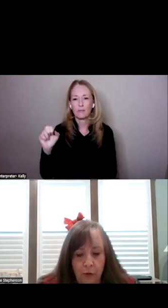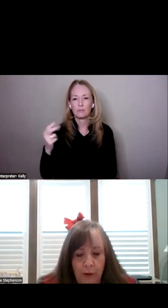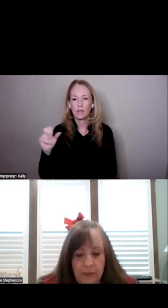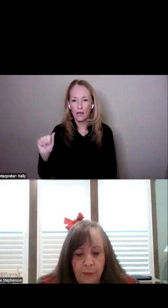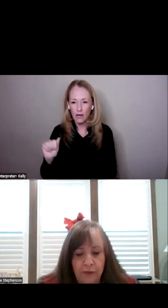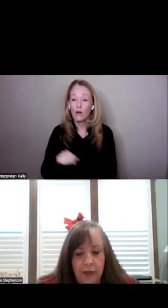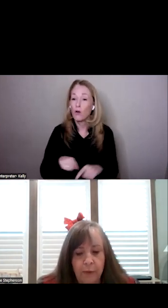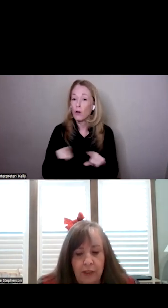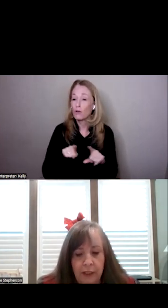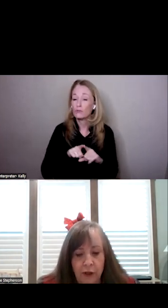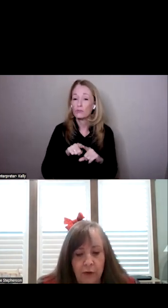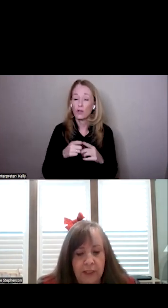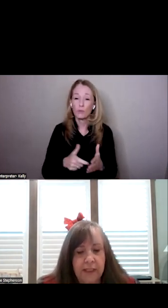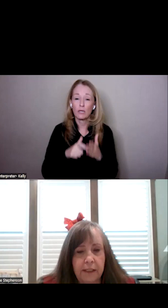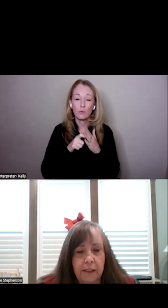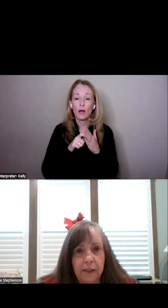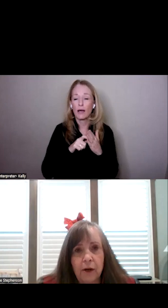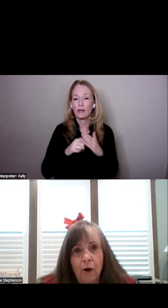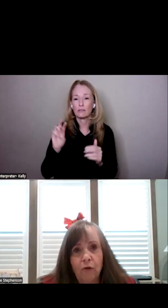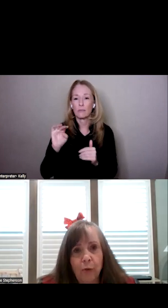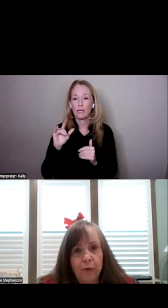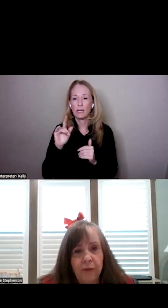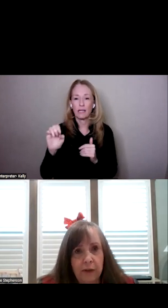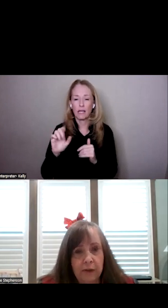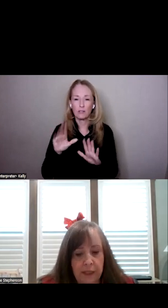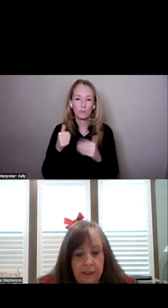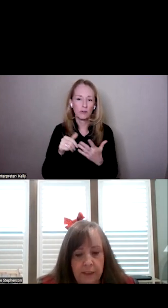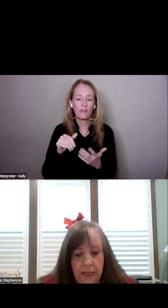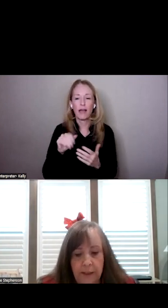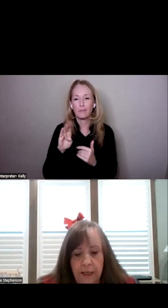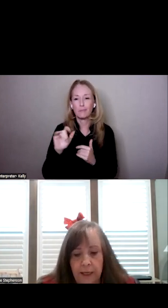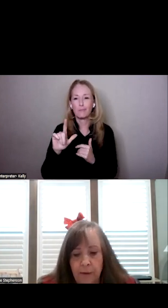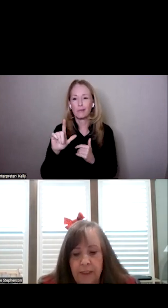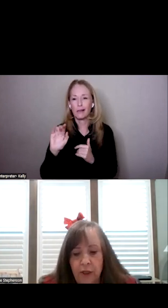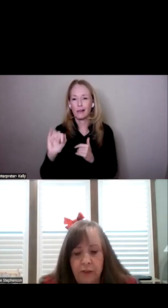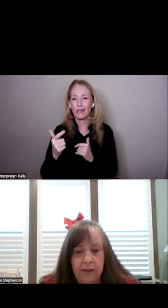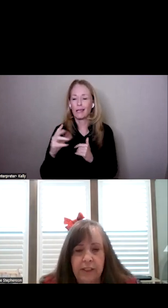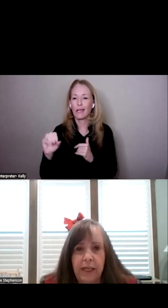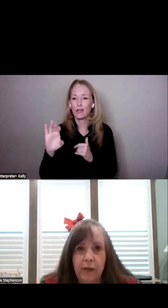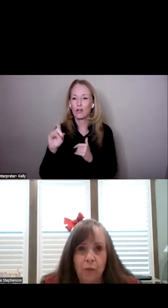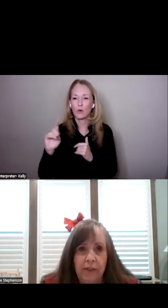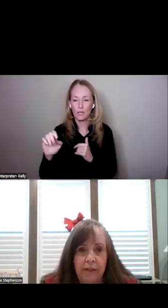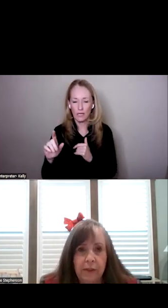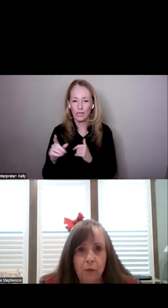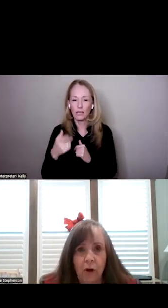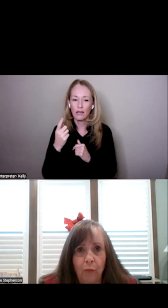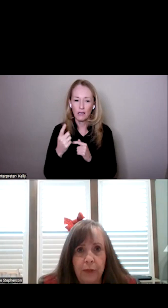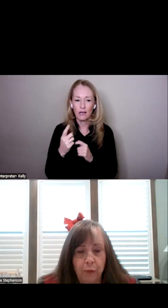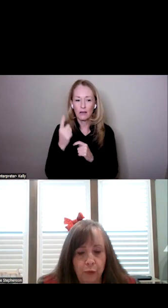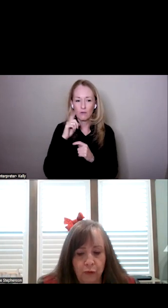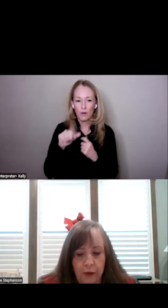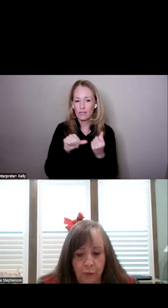Medicaid programs to provide billing and coding assistance for providers and COs in the state. And we think this will